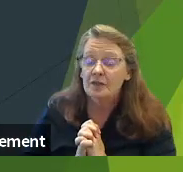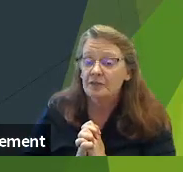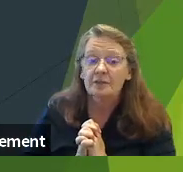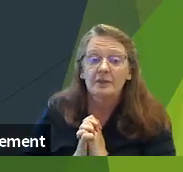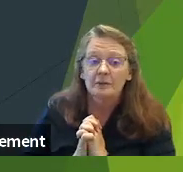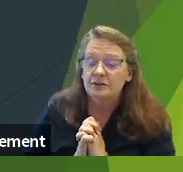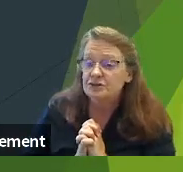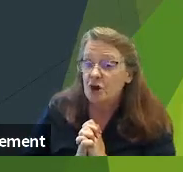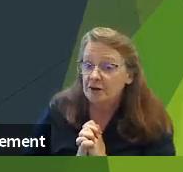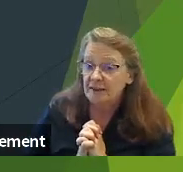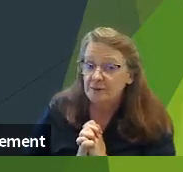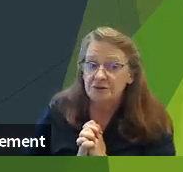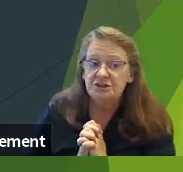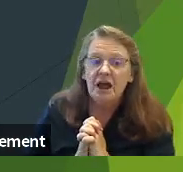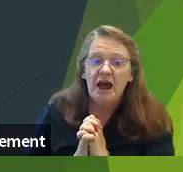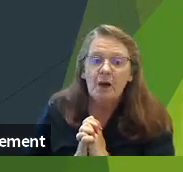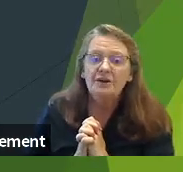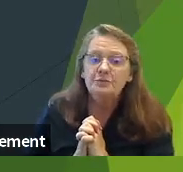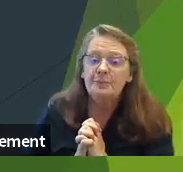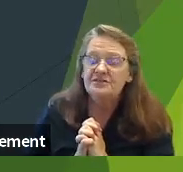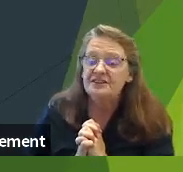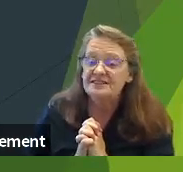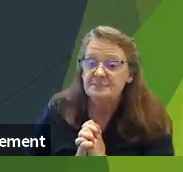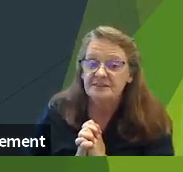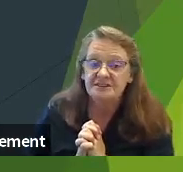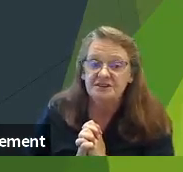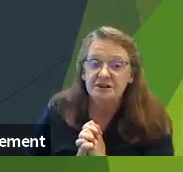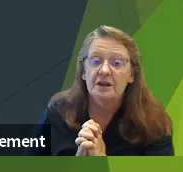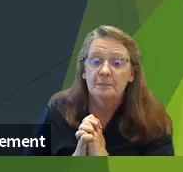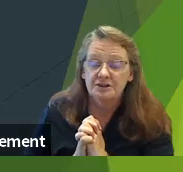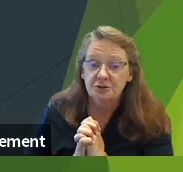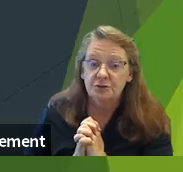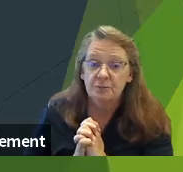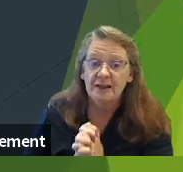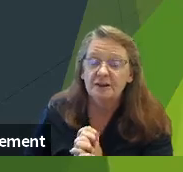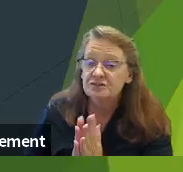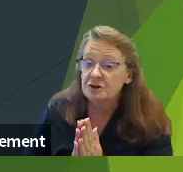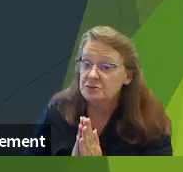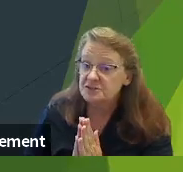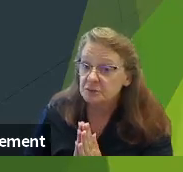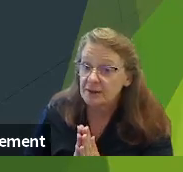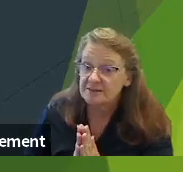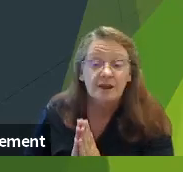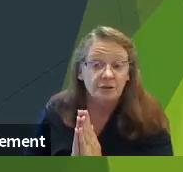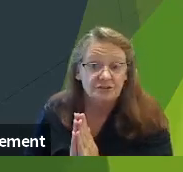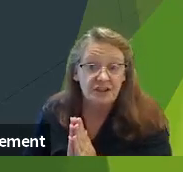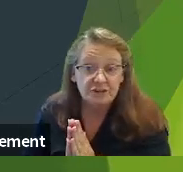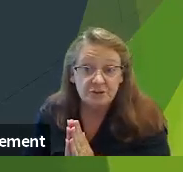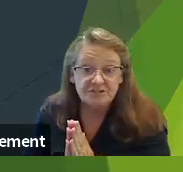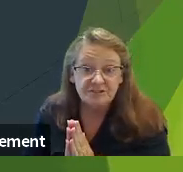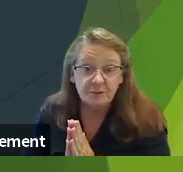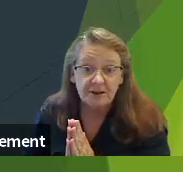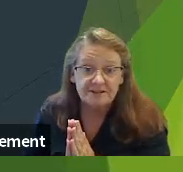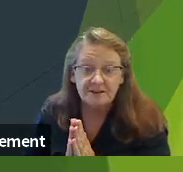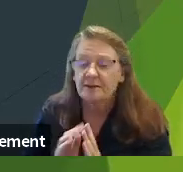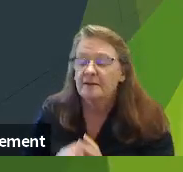about the target language. How we're going to represent this message. Be sure your grammatical structure is correct, your sign